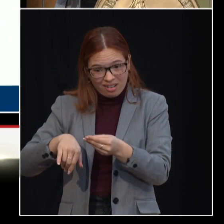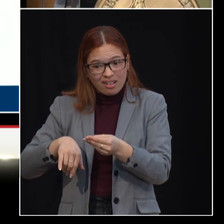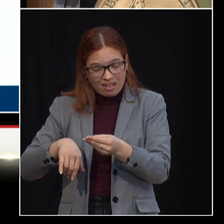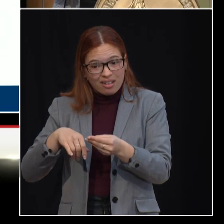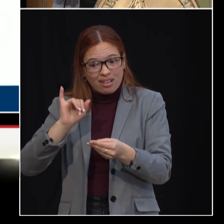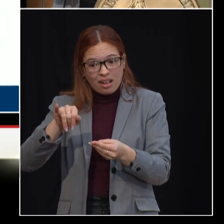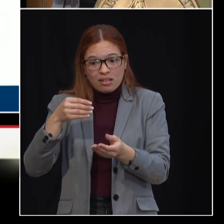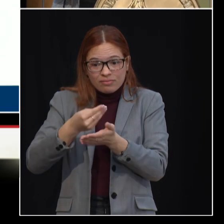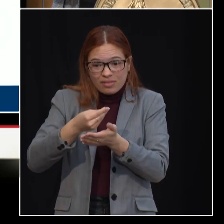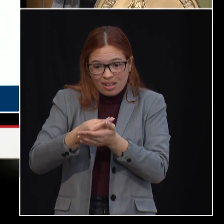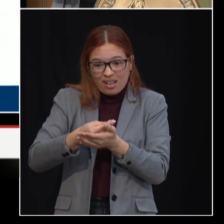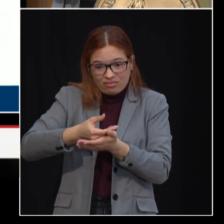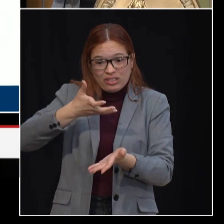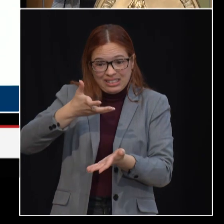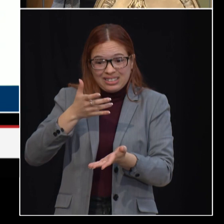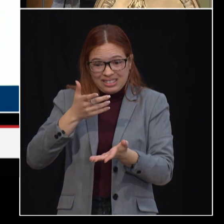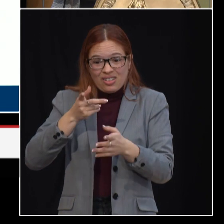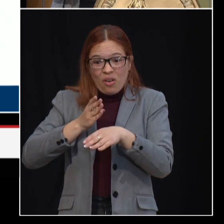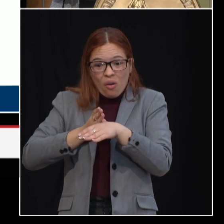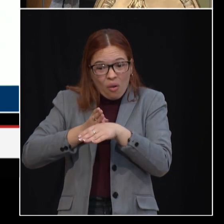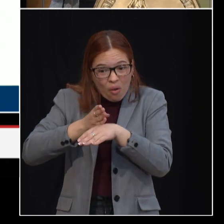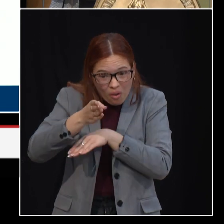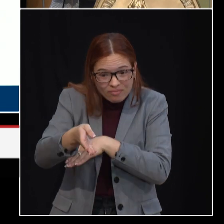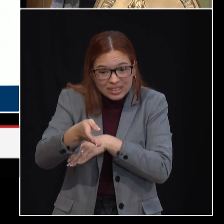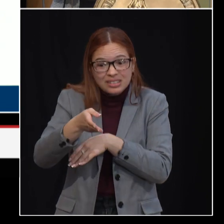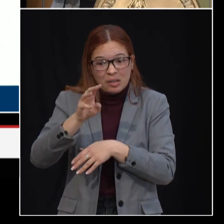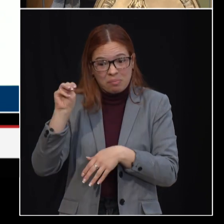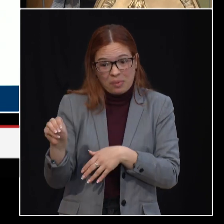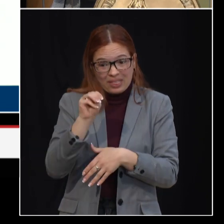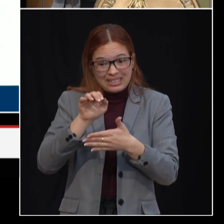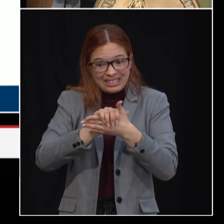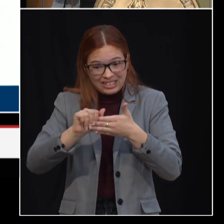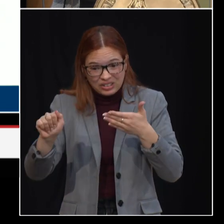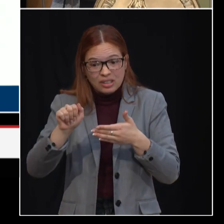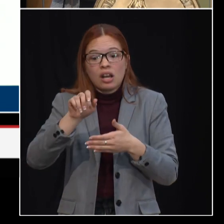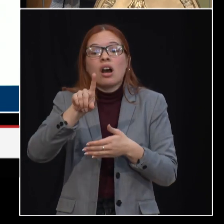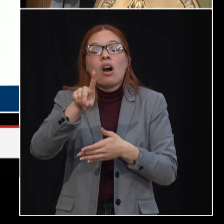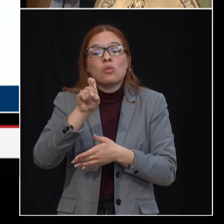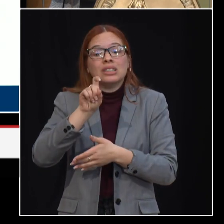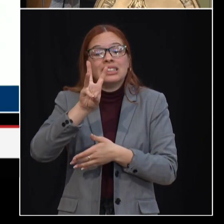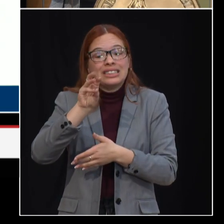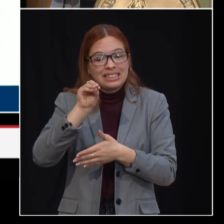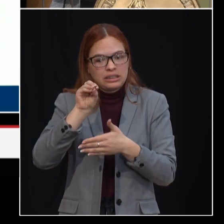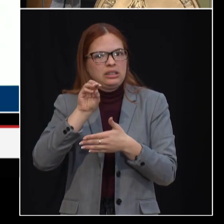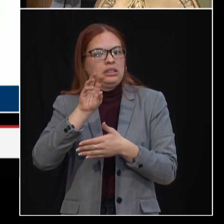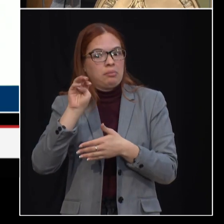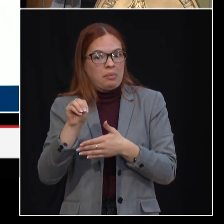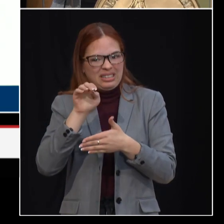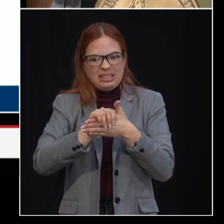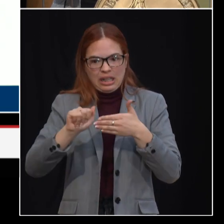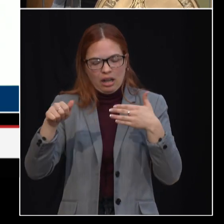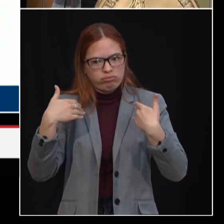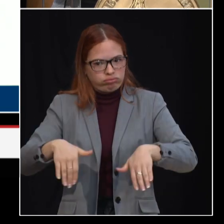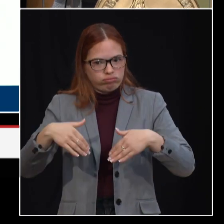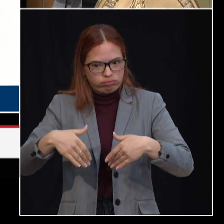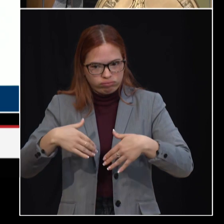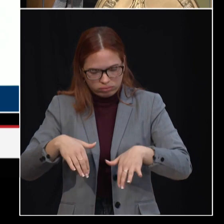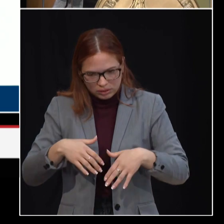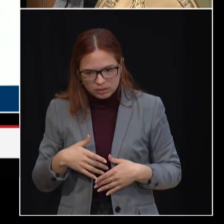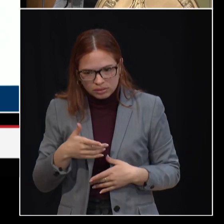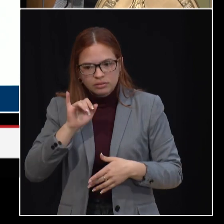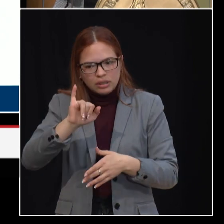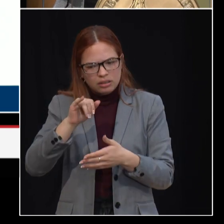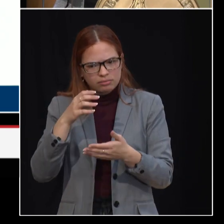million in total direct and induced impact, $53 million in total direct economic impact. We